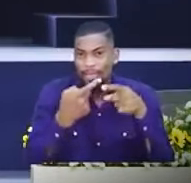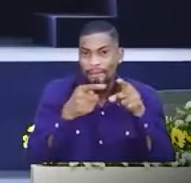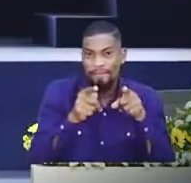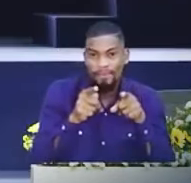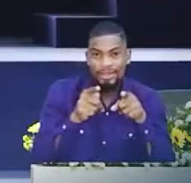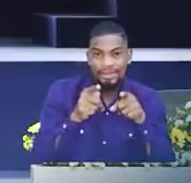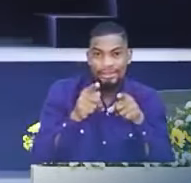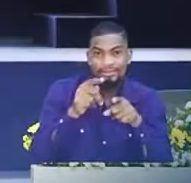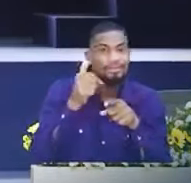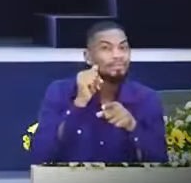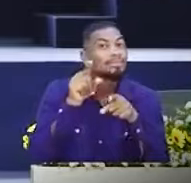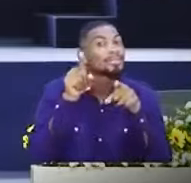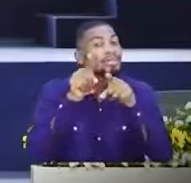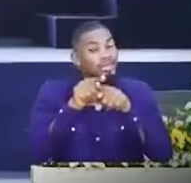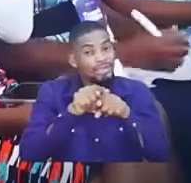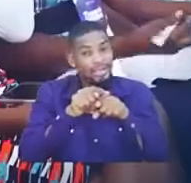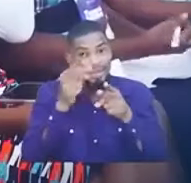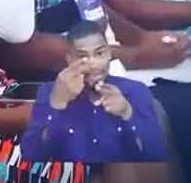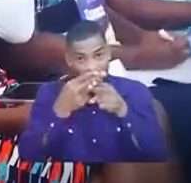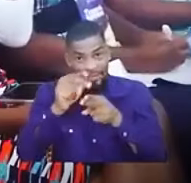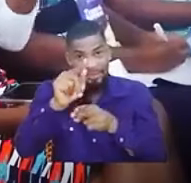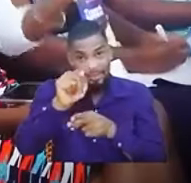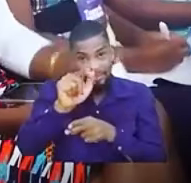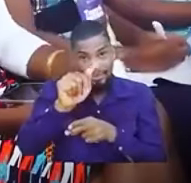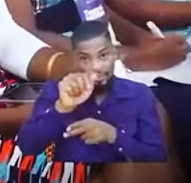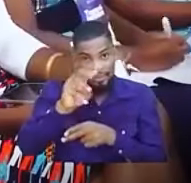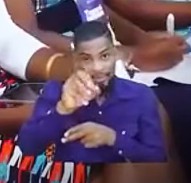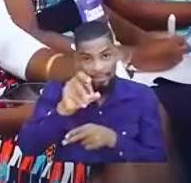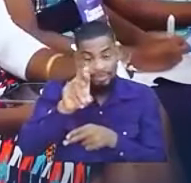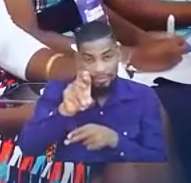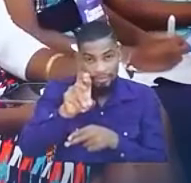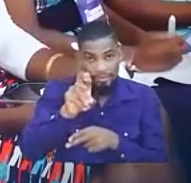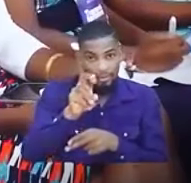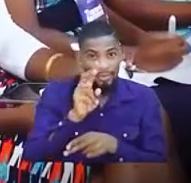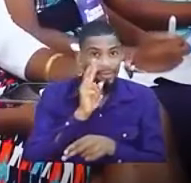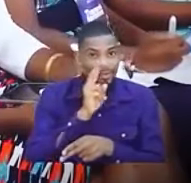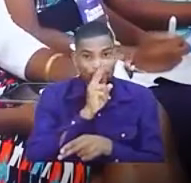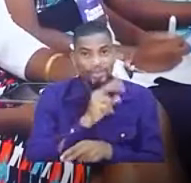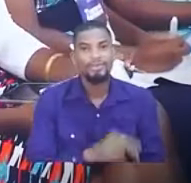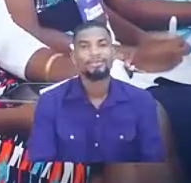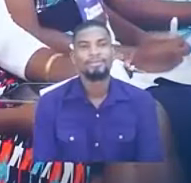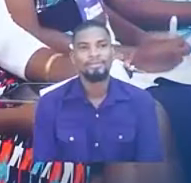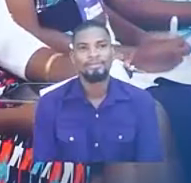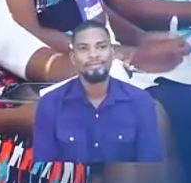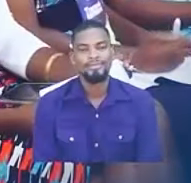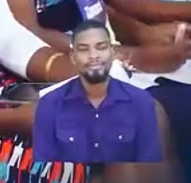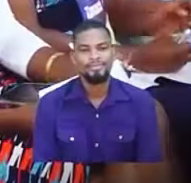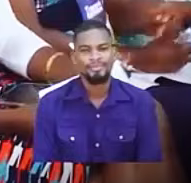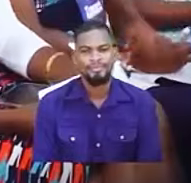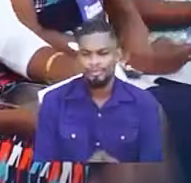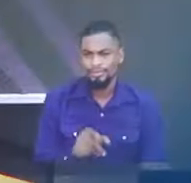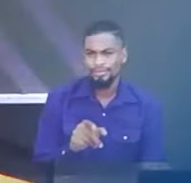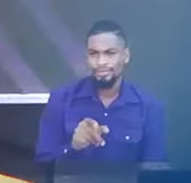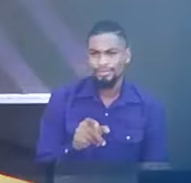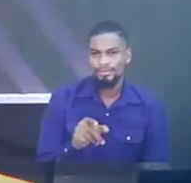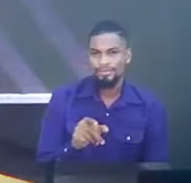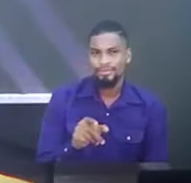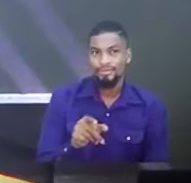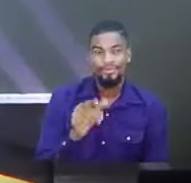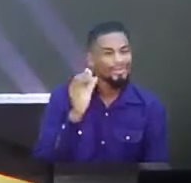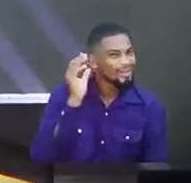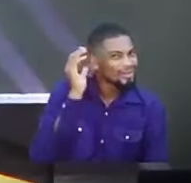for him to do anything to her. His friend and